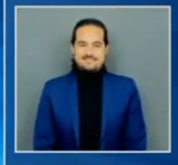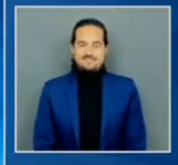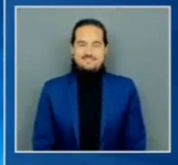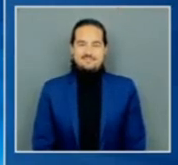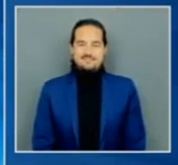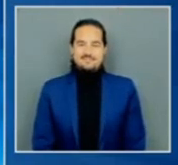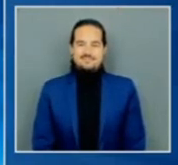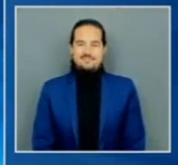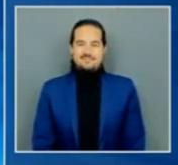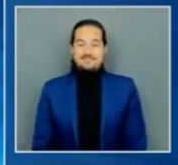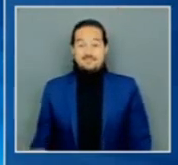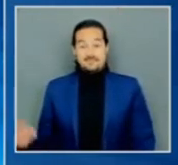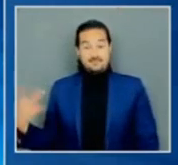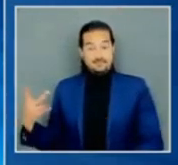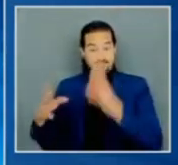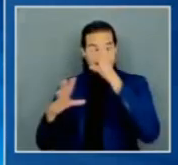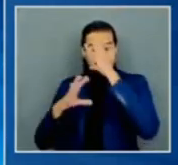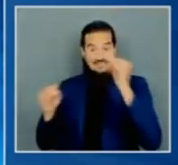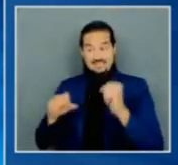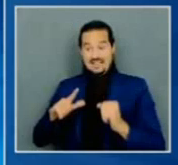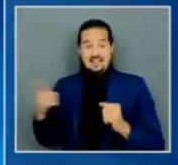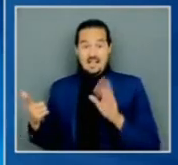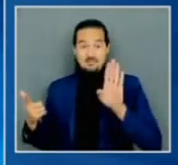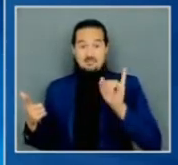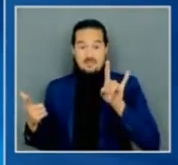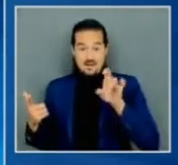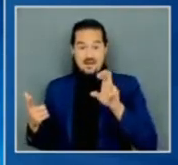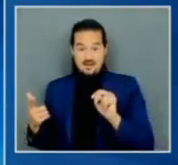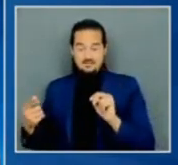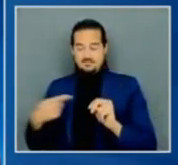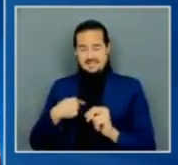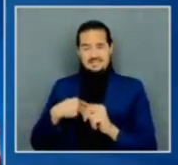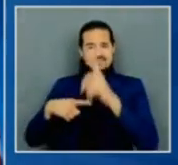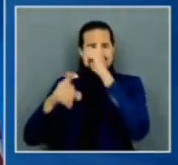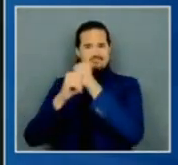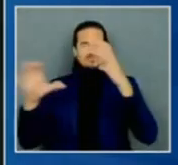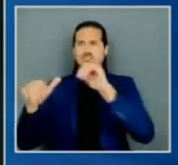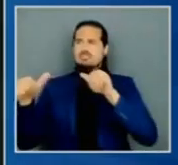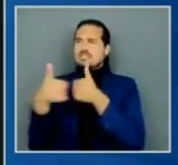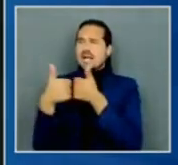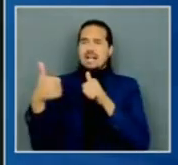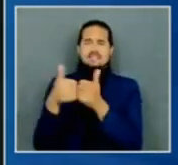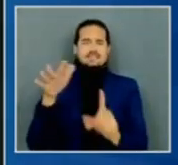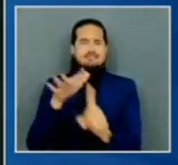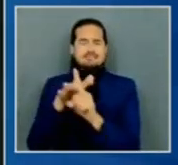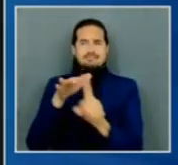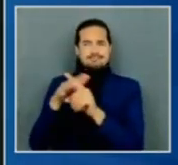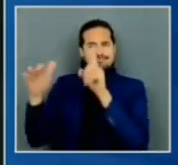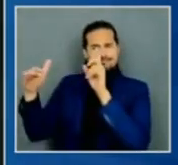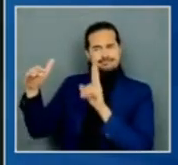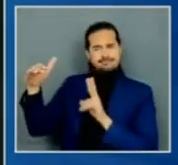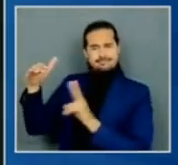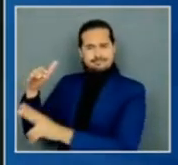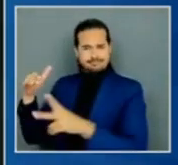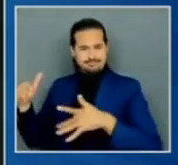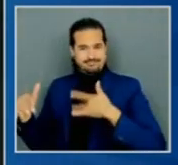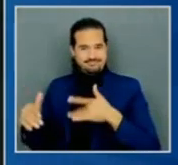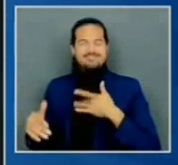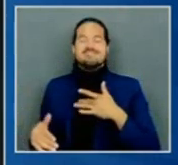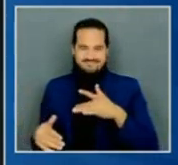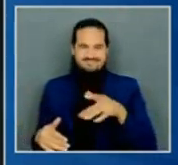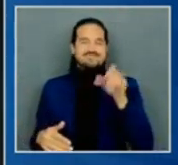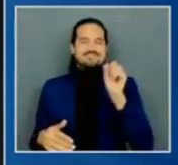As President-elect Biden and I look ahead to the challenges we will inherit upon walking into the White House, we are focused on containing